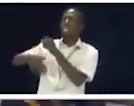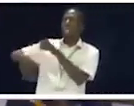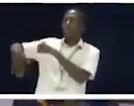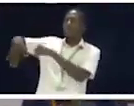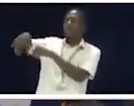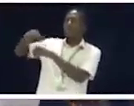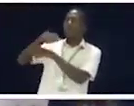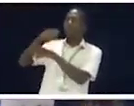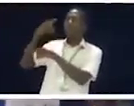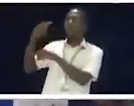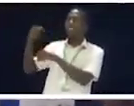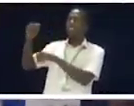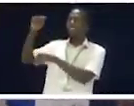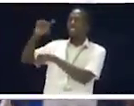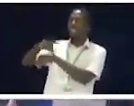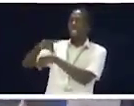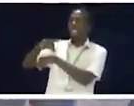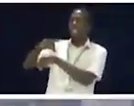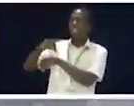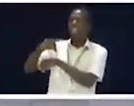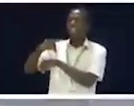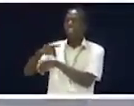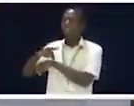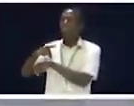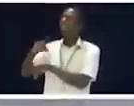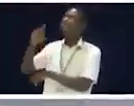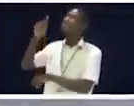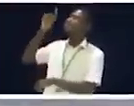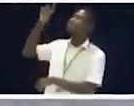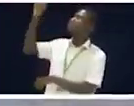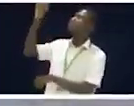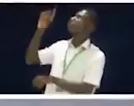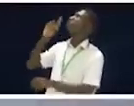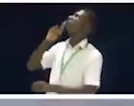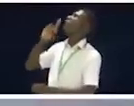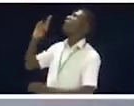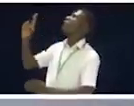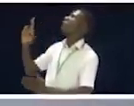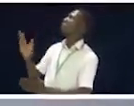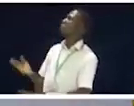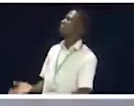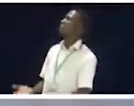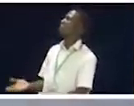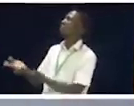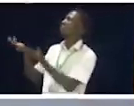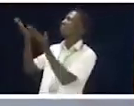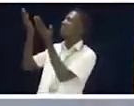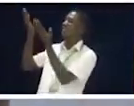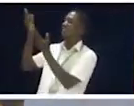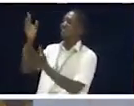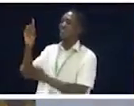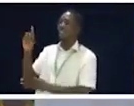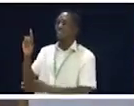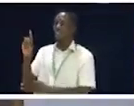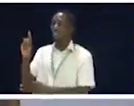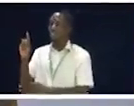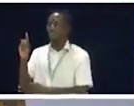stands above the earth, you are exalted, you are exalted.